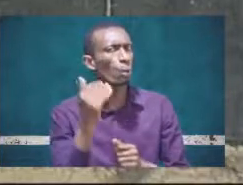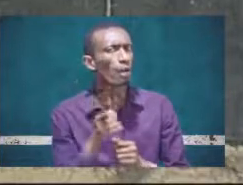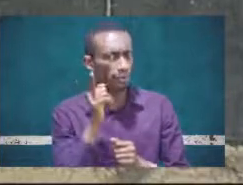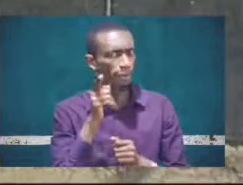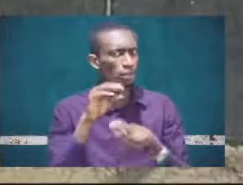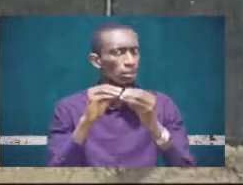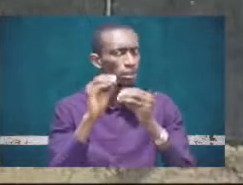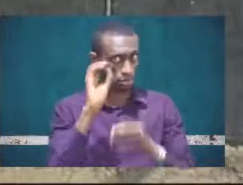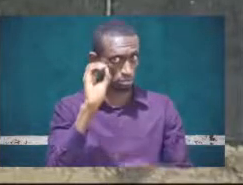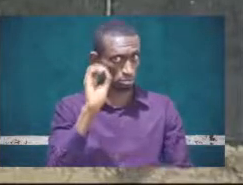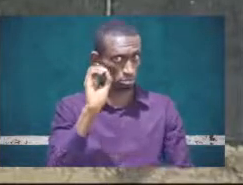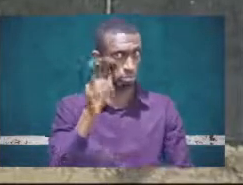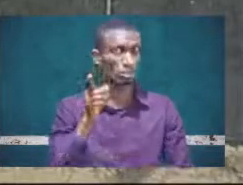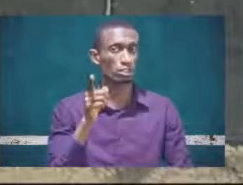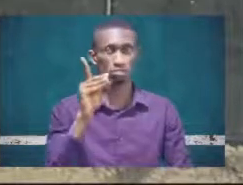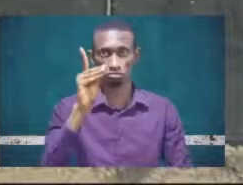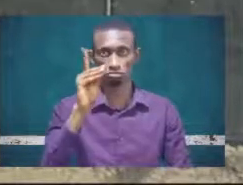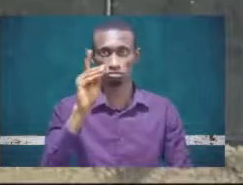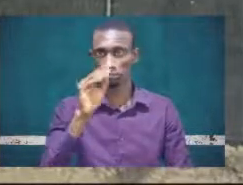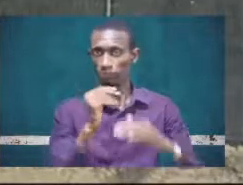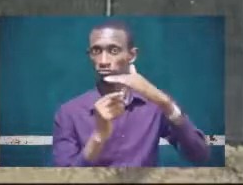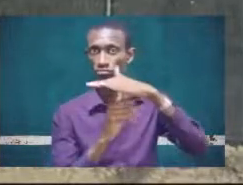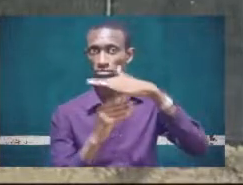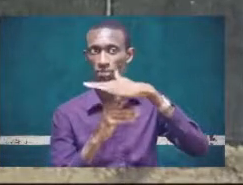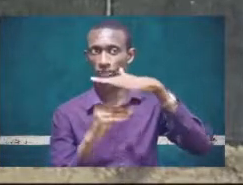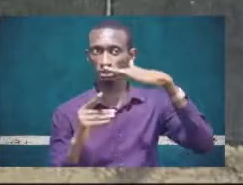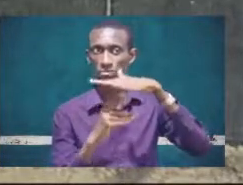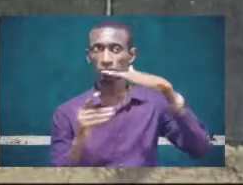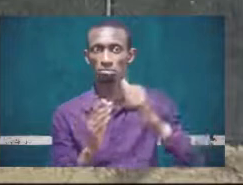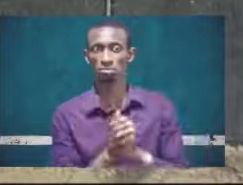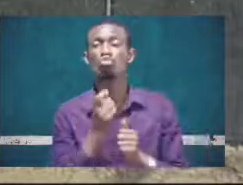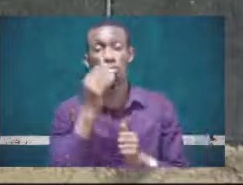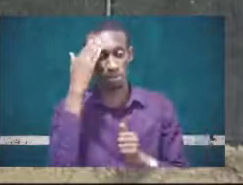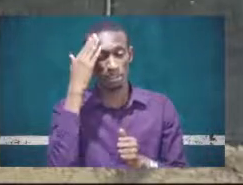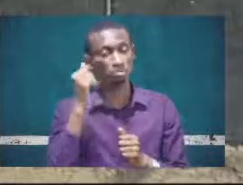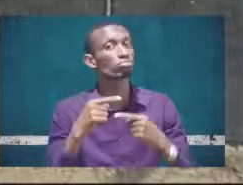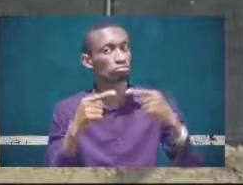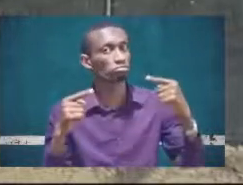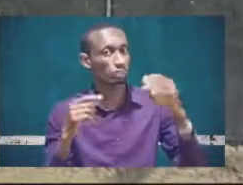denominator. And when we divide, I have to make sure that the denominator is different from 0.